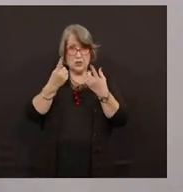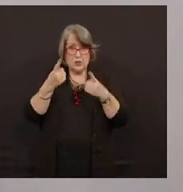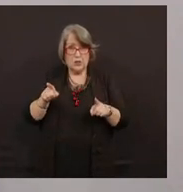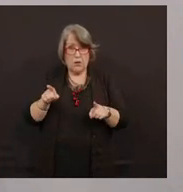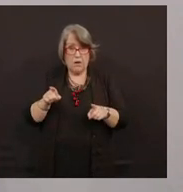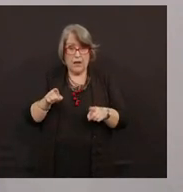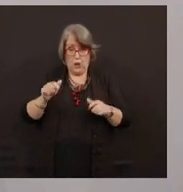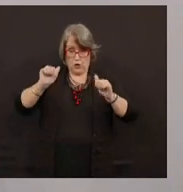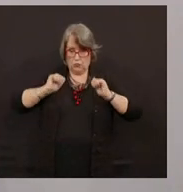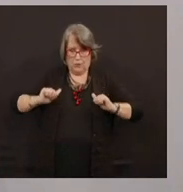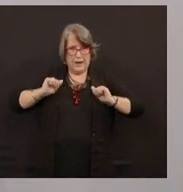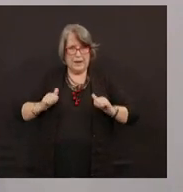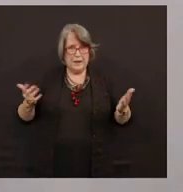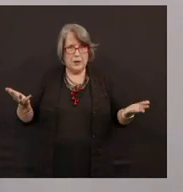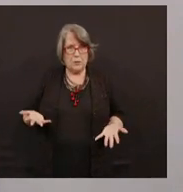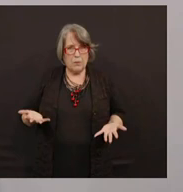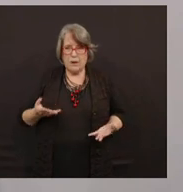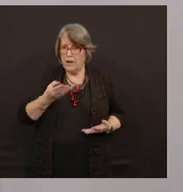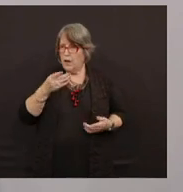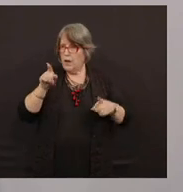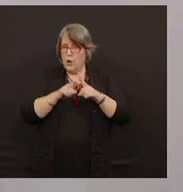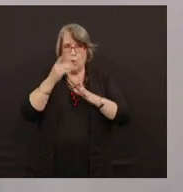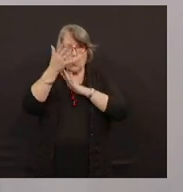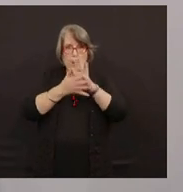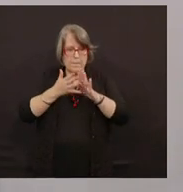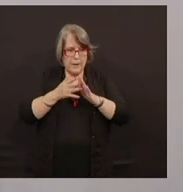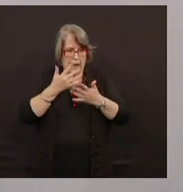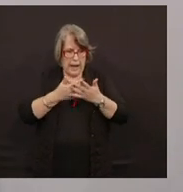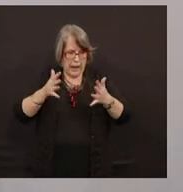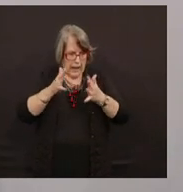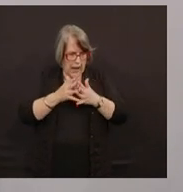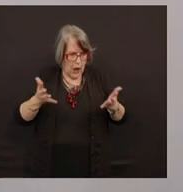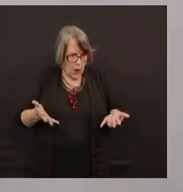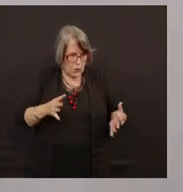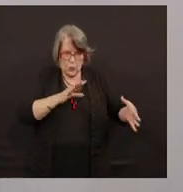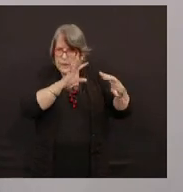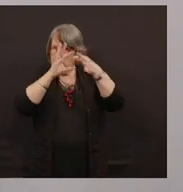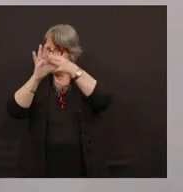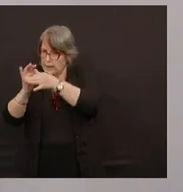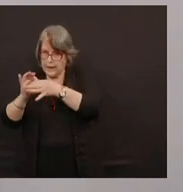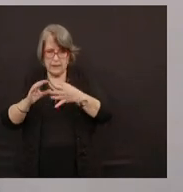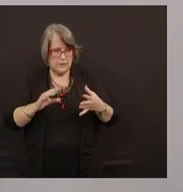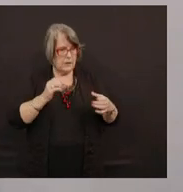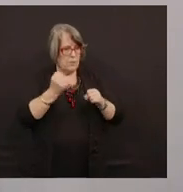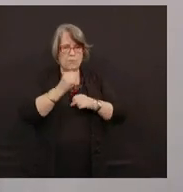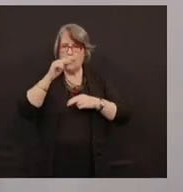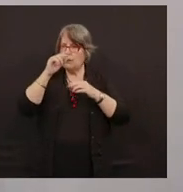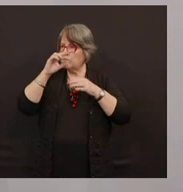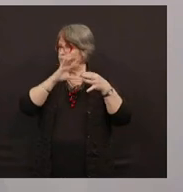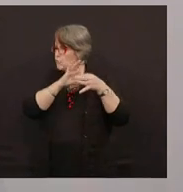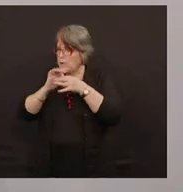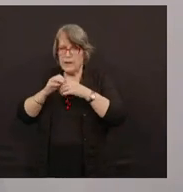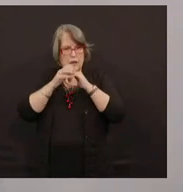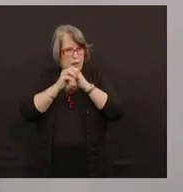training in particular in some of the things like what it means to facilitate connections and relationships for people with disability, the